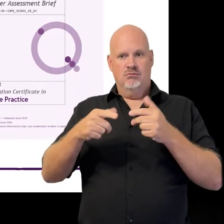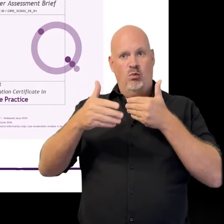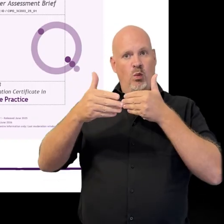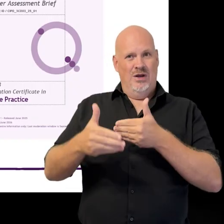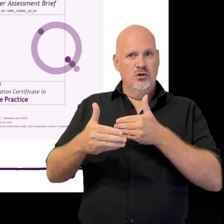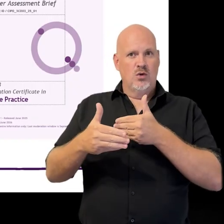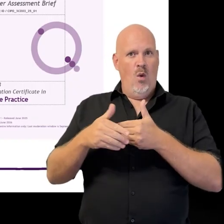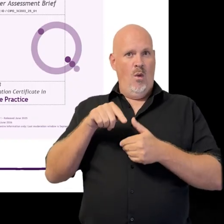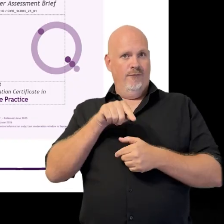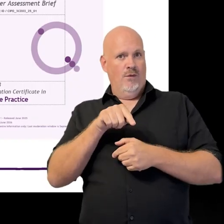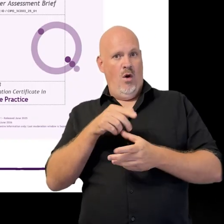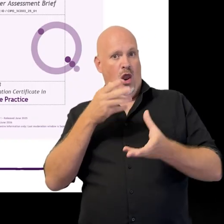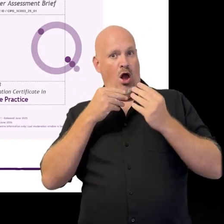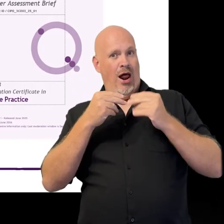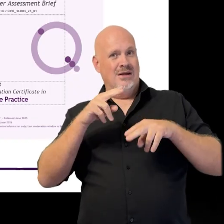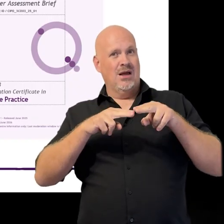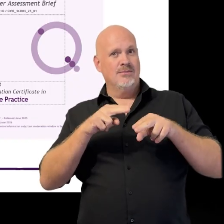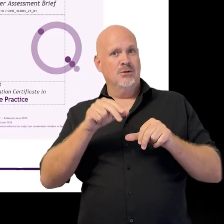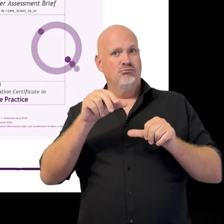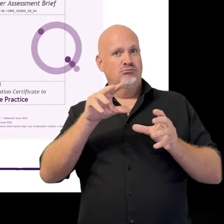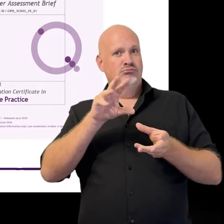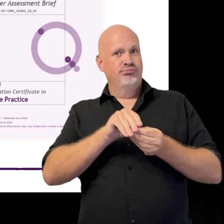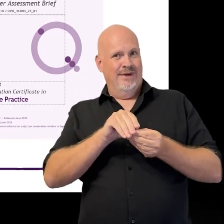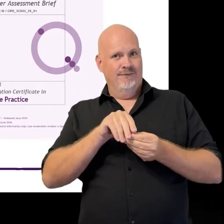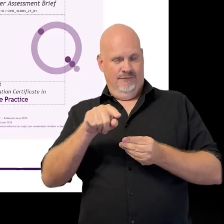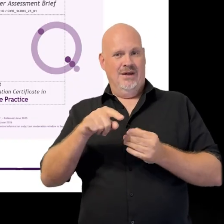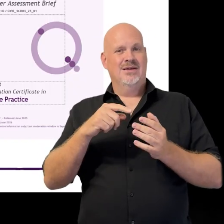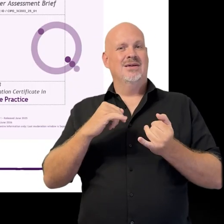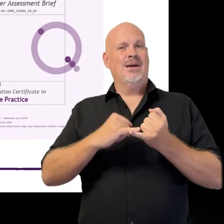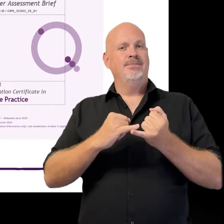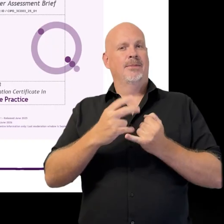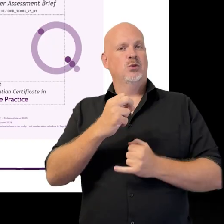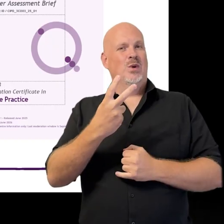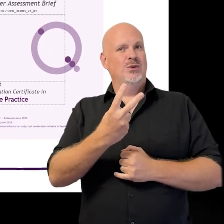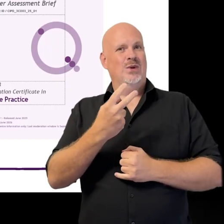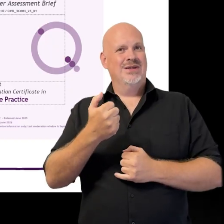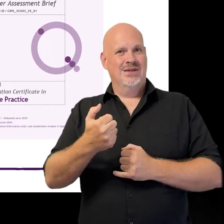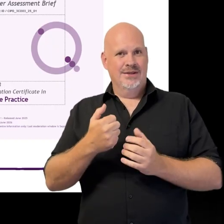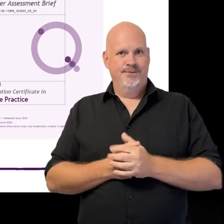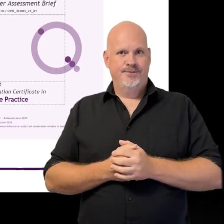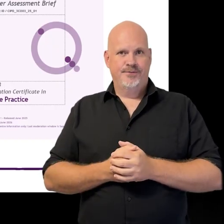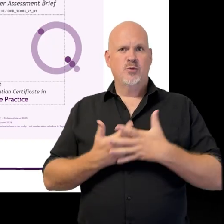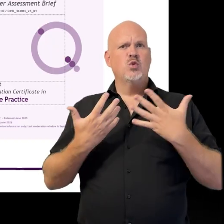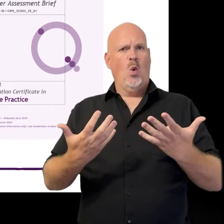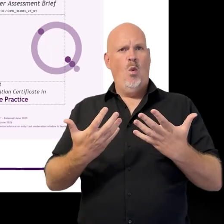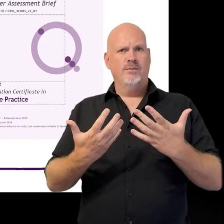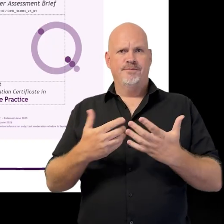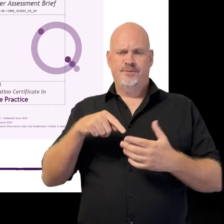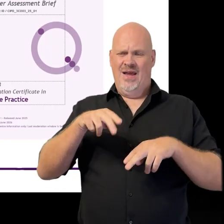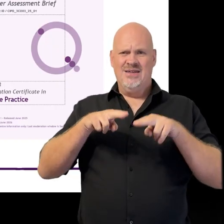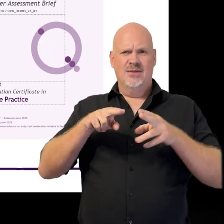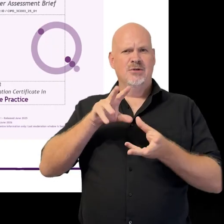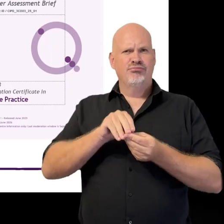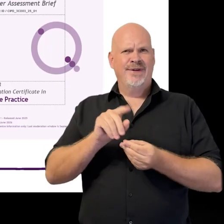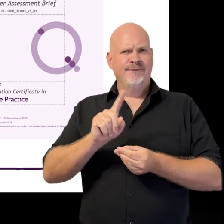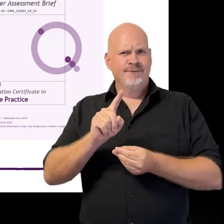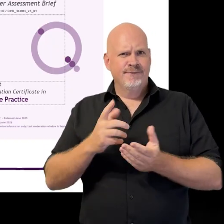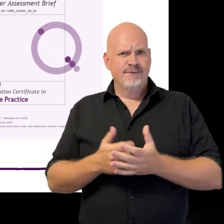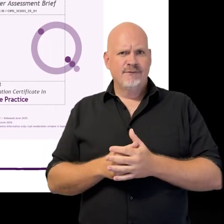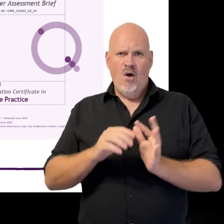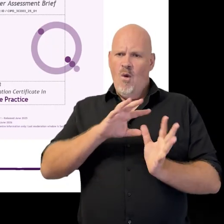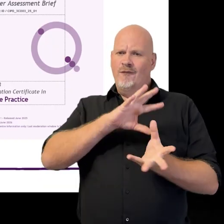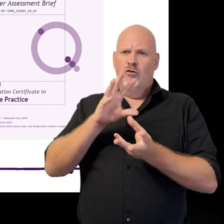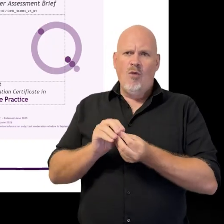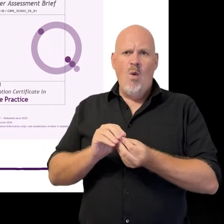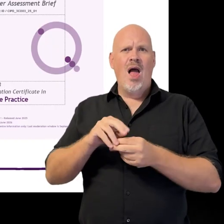Just to further confirm that, you can see the 3 bullet points at the bottom of the page there. The first one